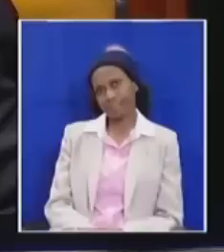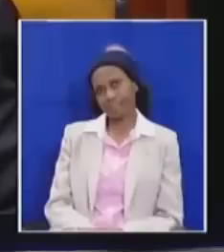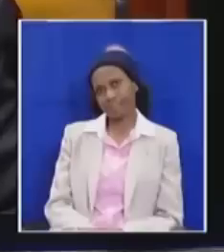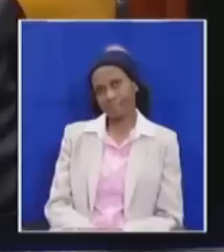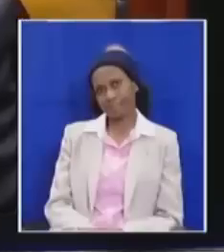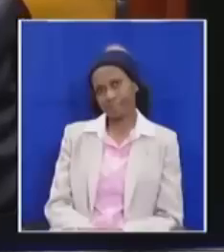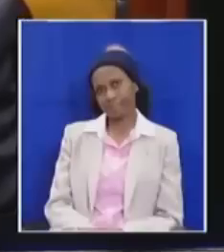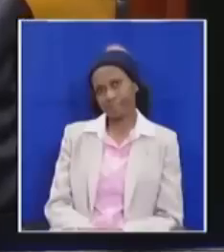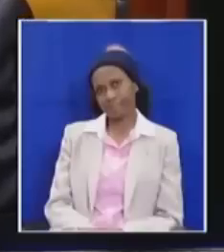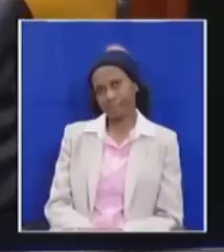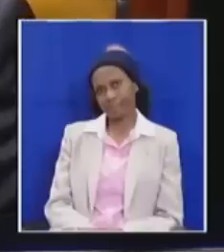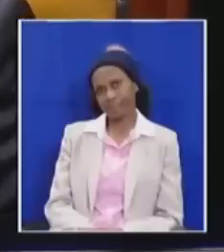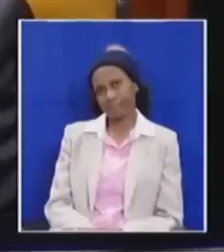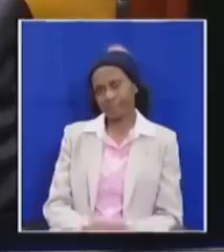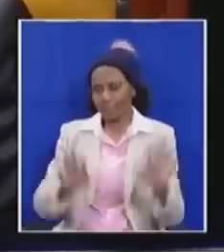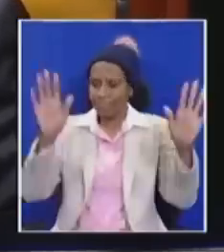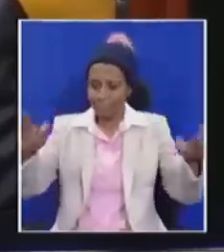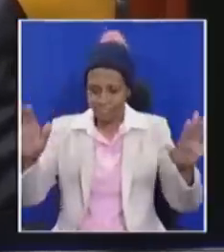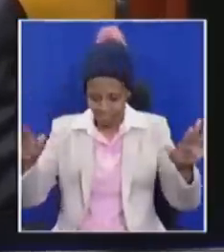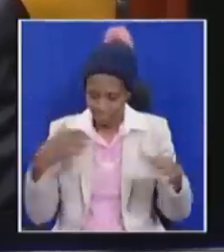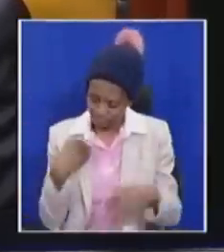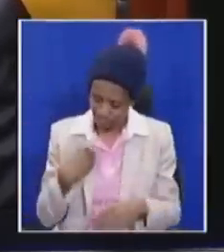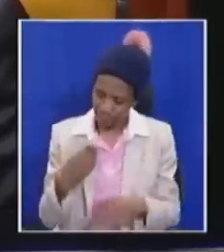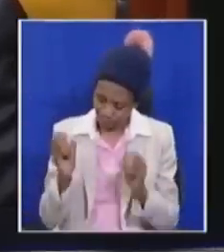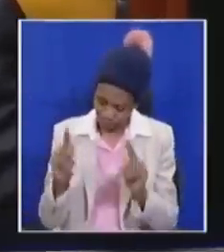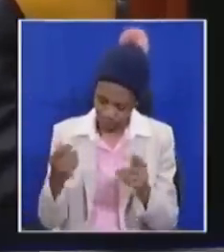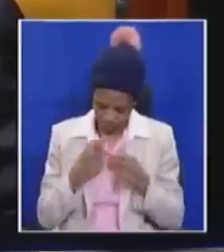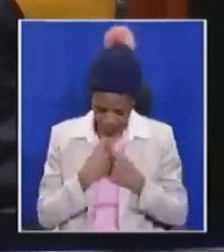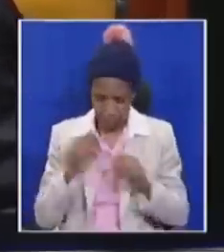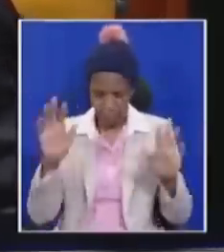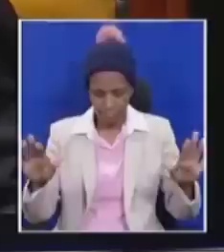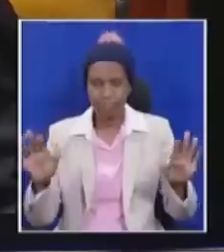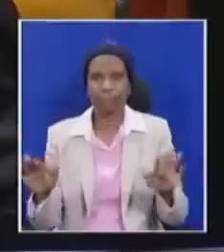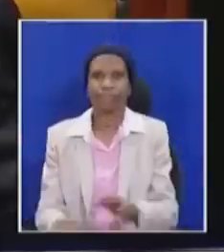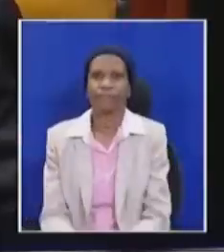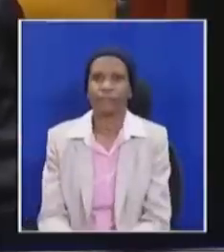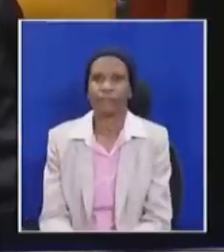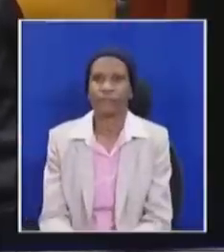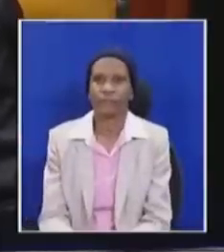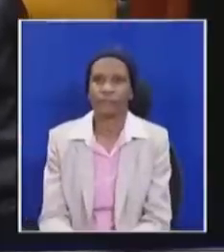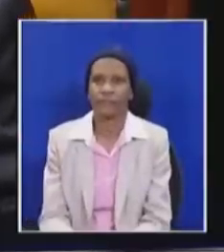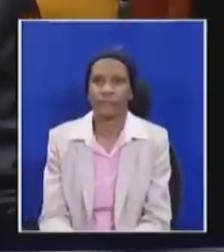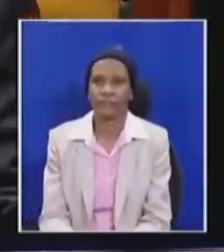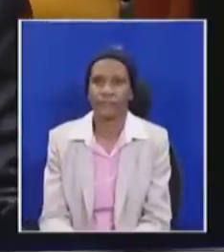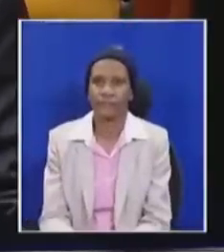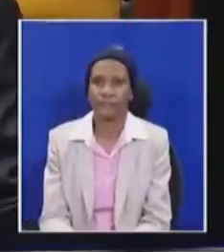No. Honorable members, can you hold on? I'm speaking now. And when the presiding officer speaks, you take